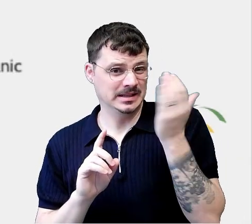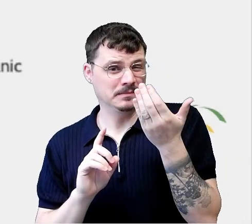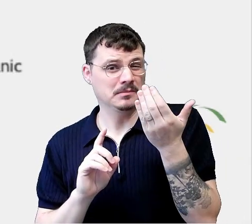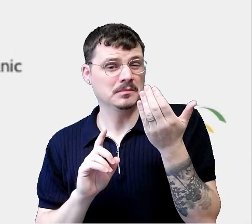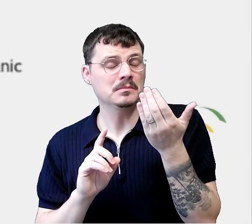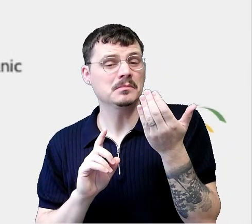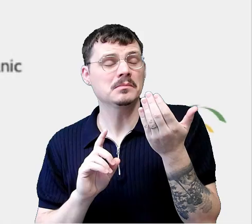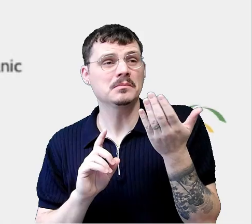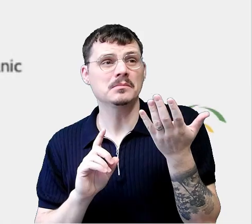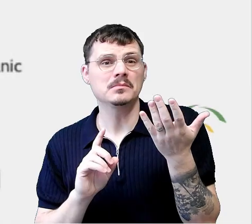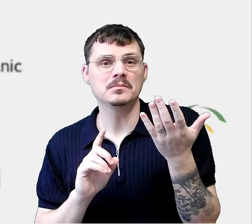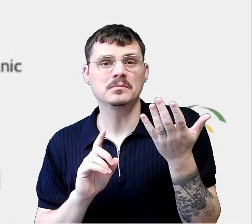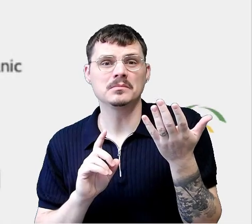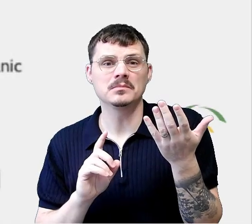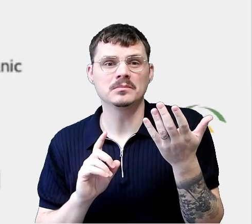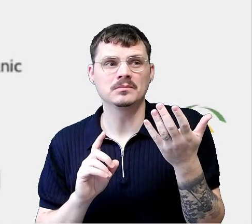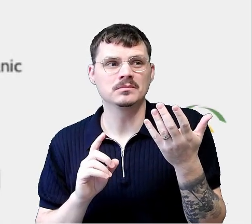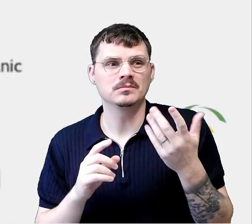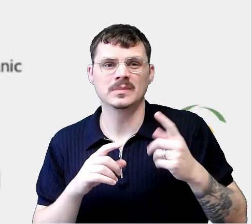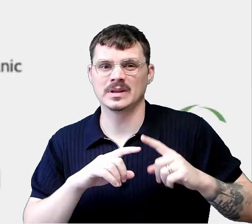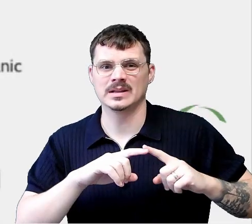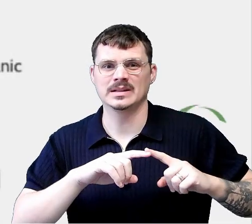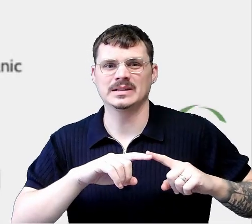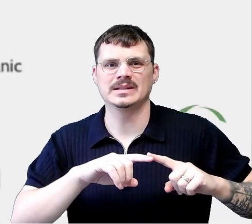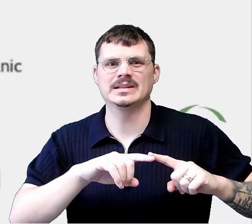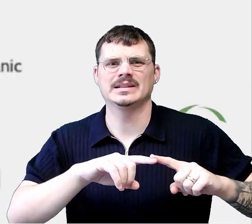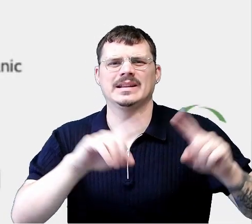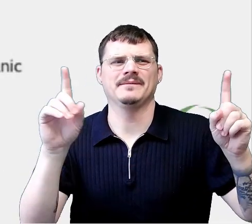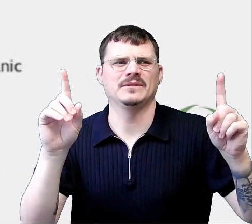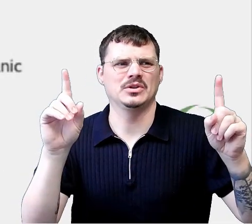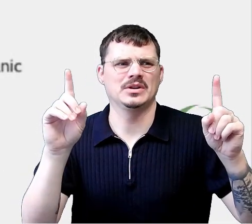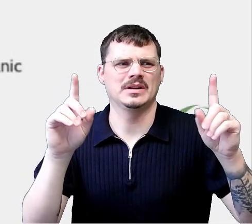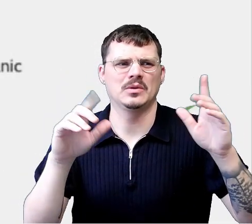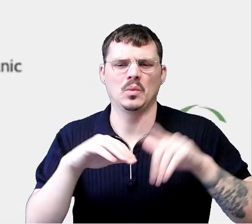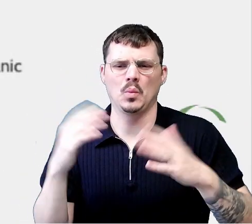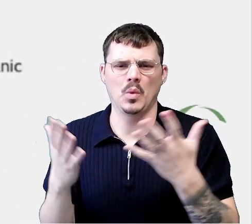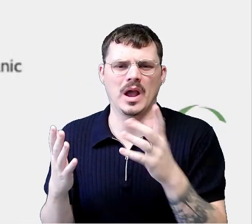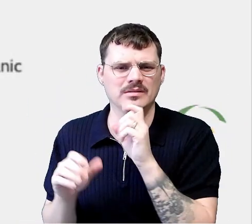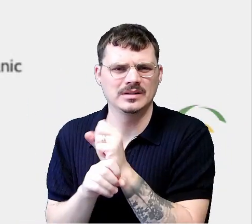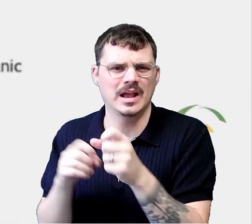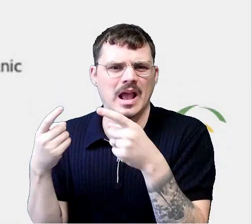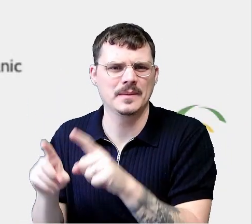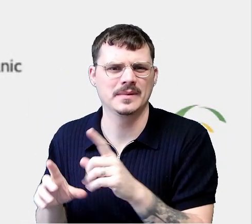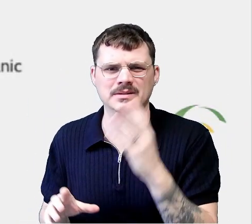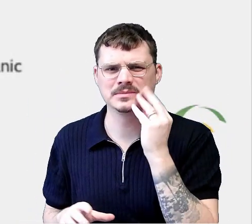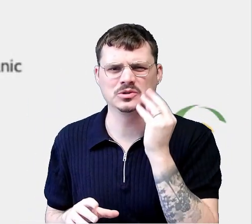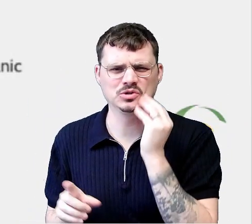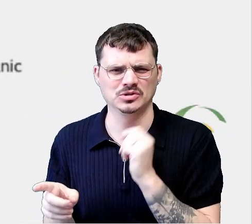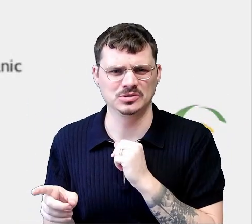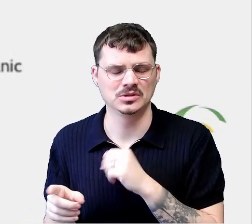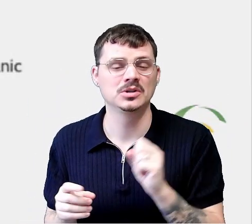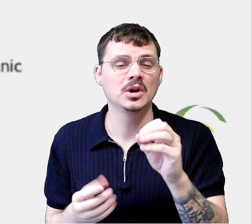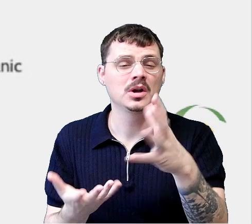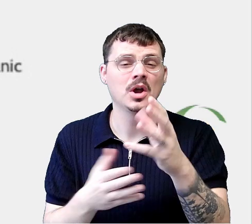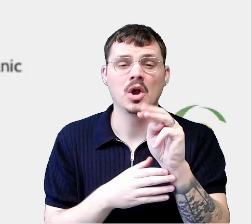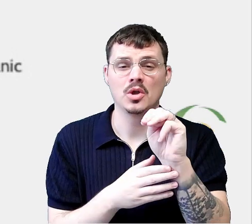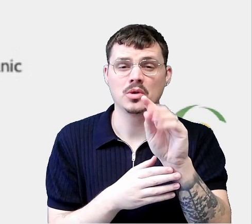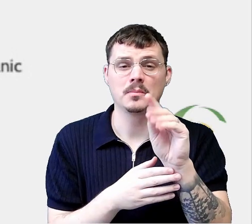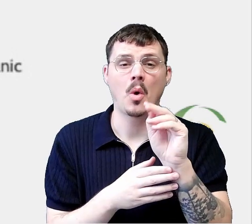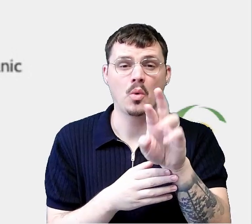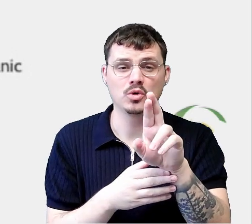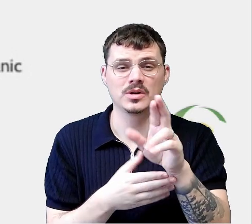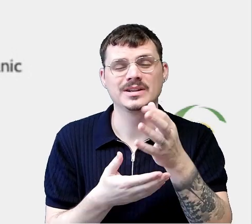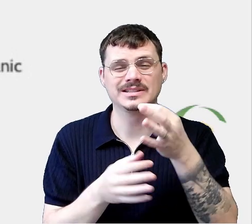to be completely different phenomena. And I'll show you a picture in a minute. The motor